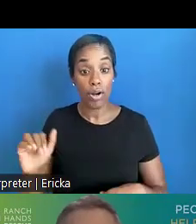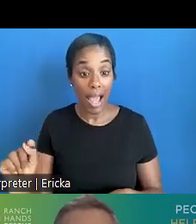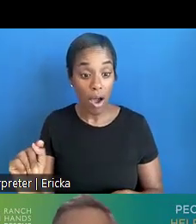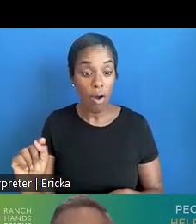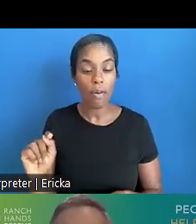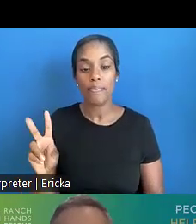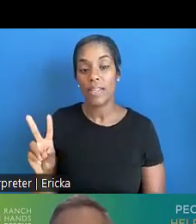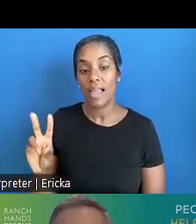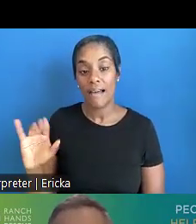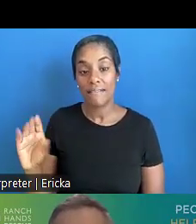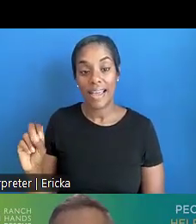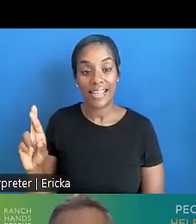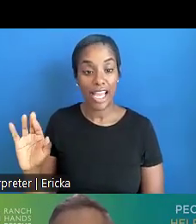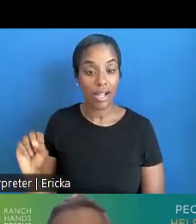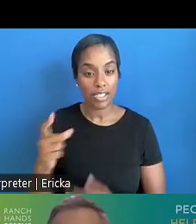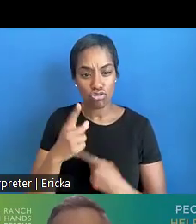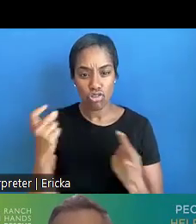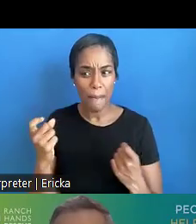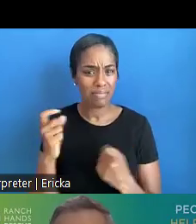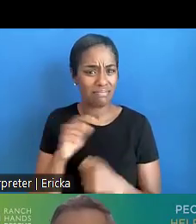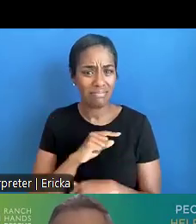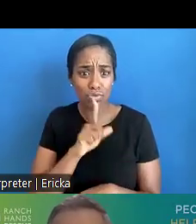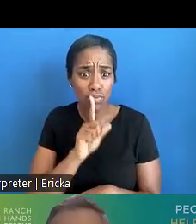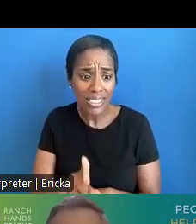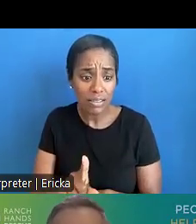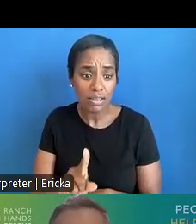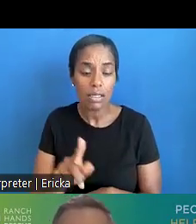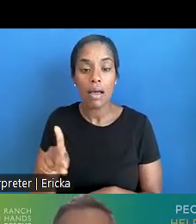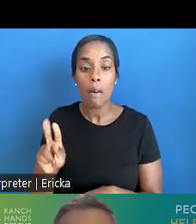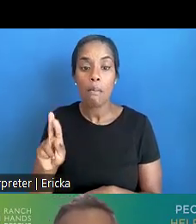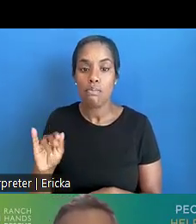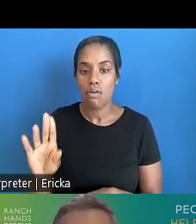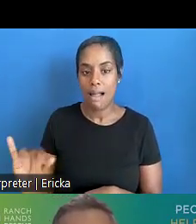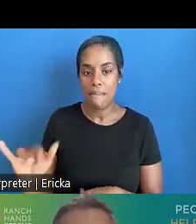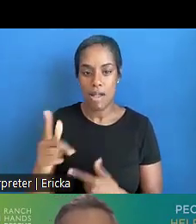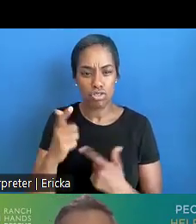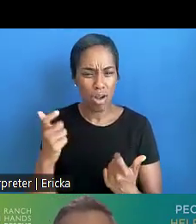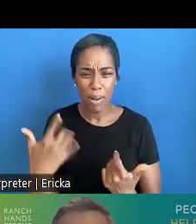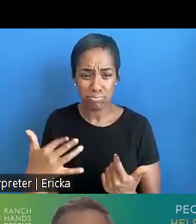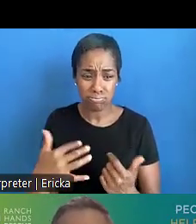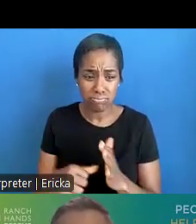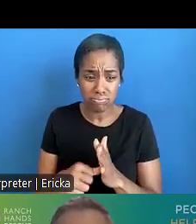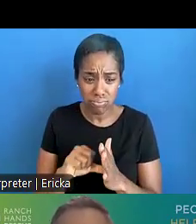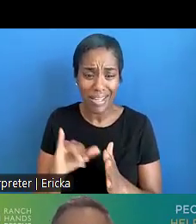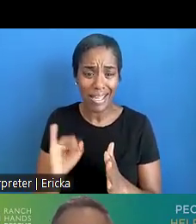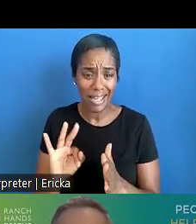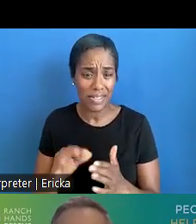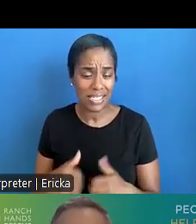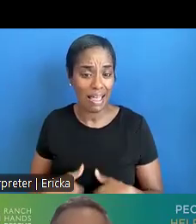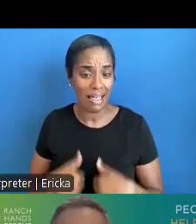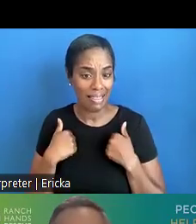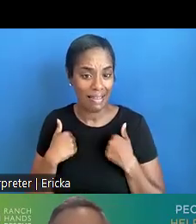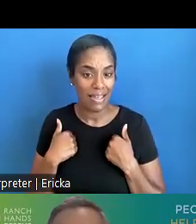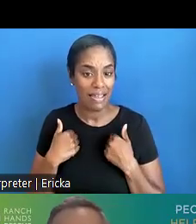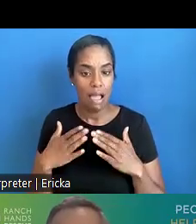vicarious trauma, these are very real things. Primary trauma, even, especially if you're working in residential settings. It's possible. It happens. So